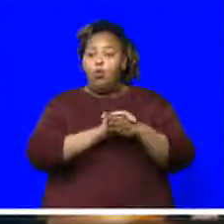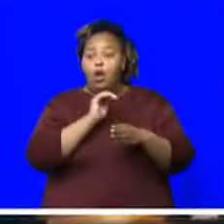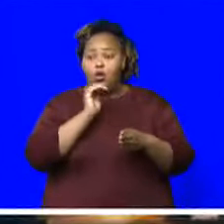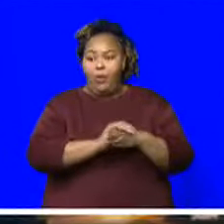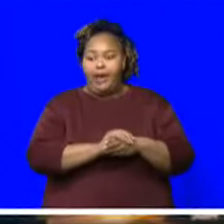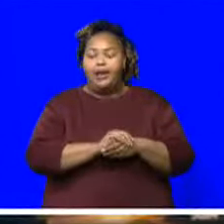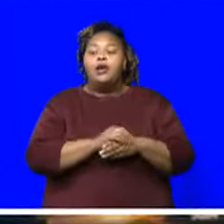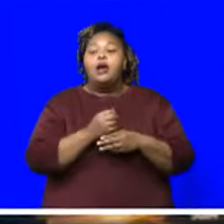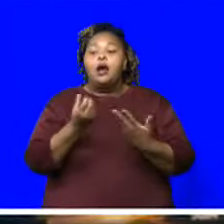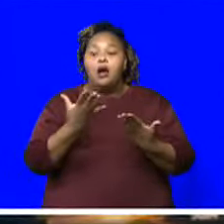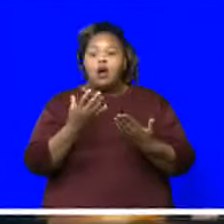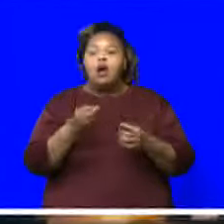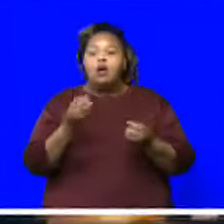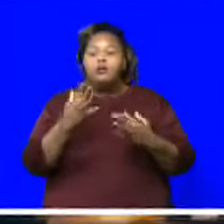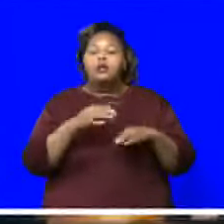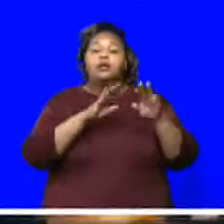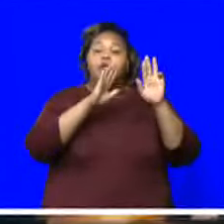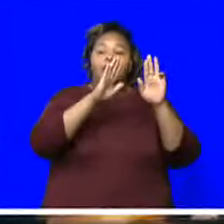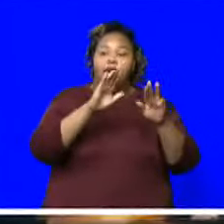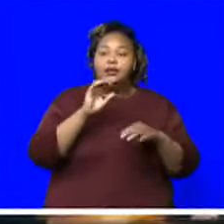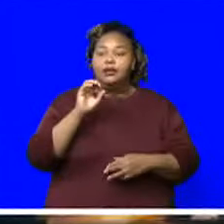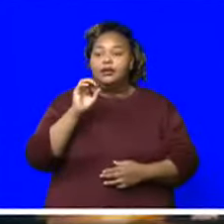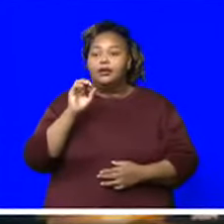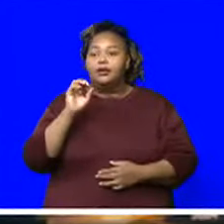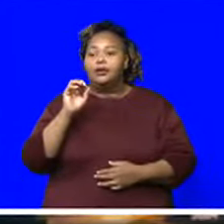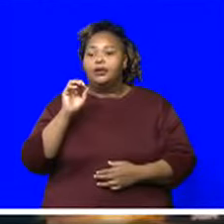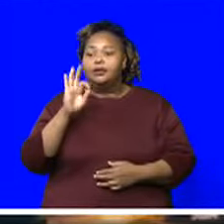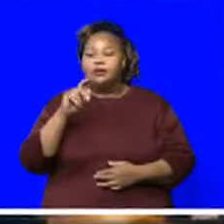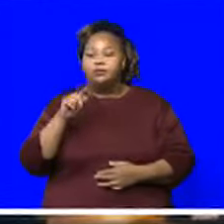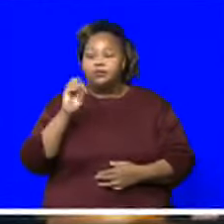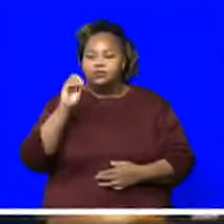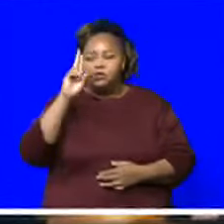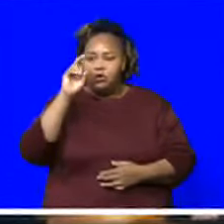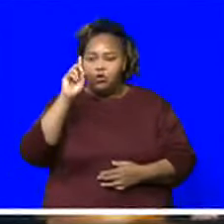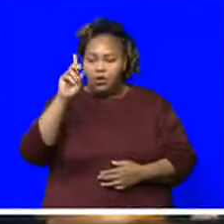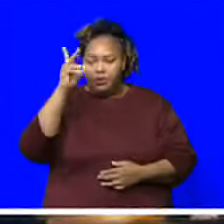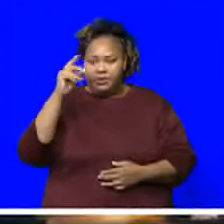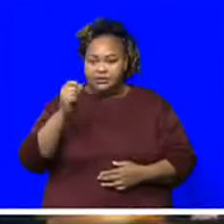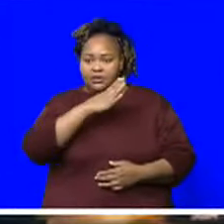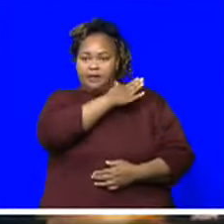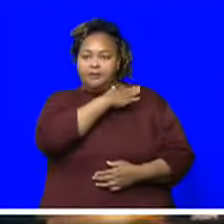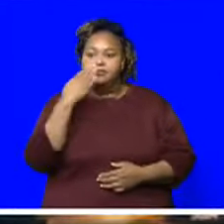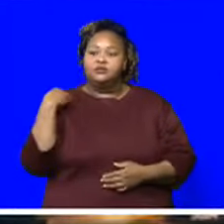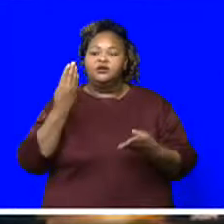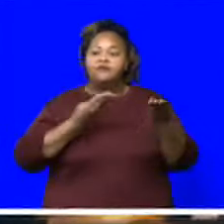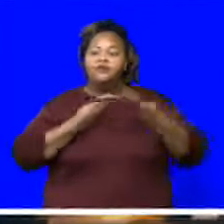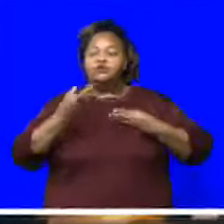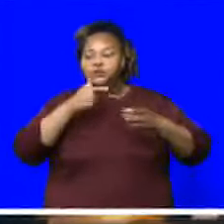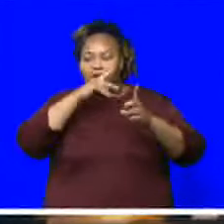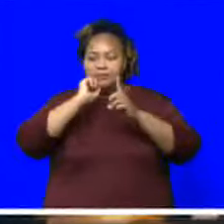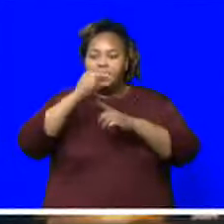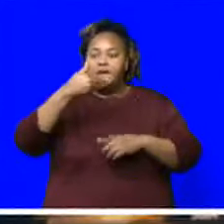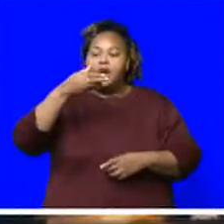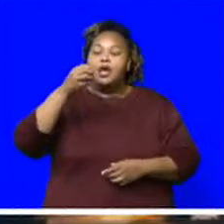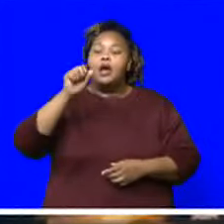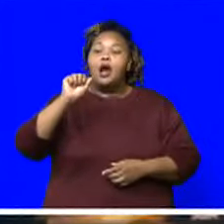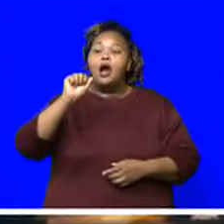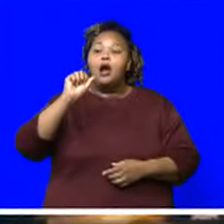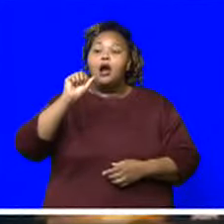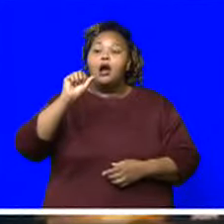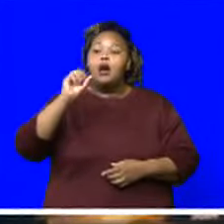rate of 93.01%. This has been announced by the Minister of Education and Training, Lady Howard, who stated, however, that the